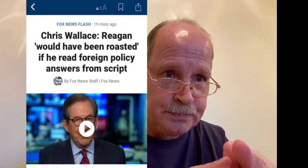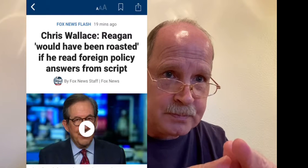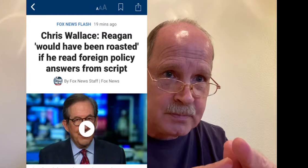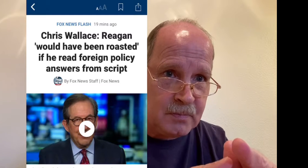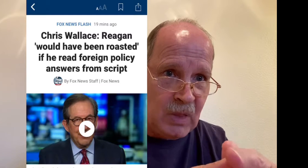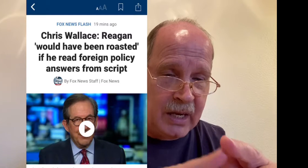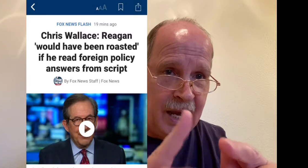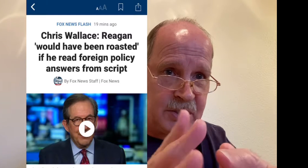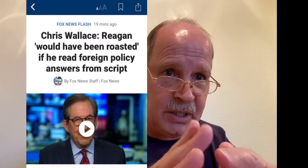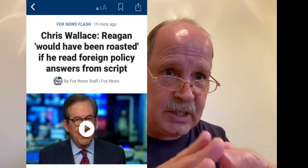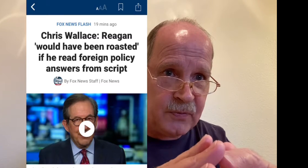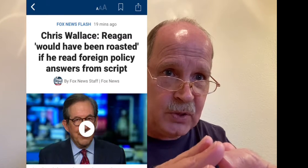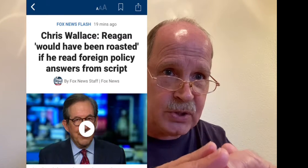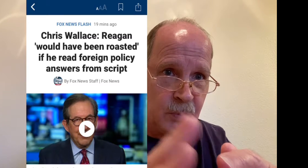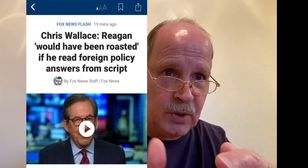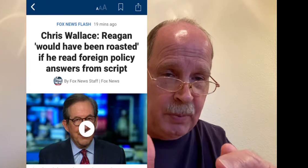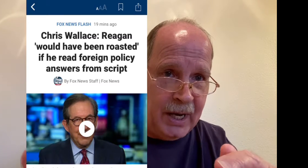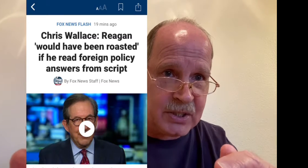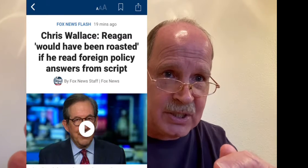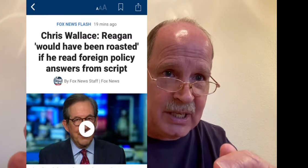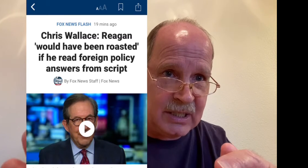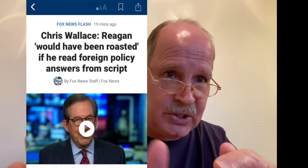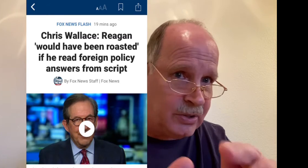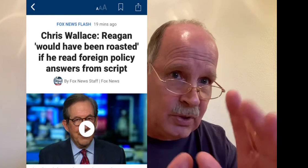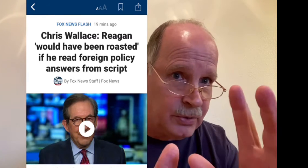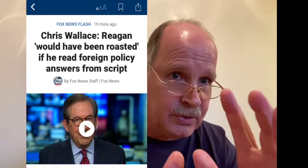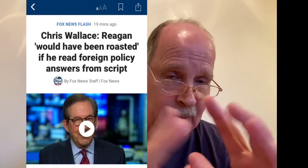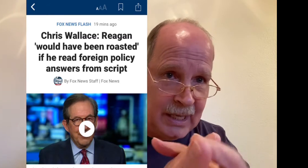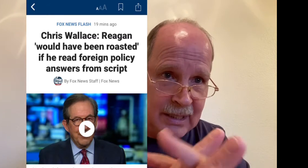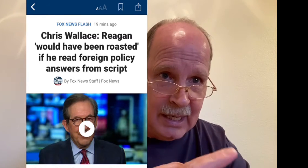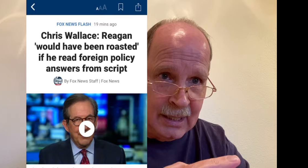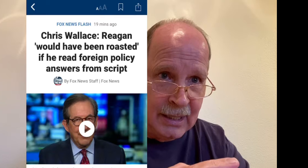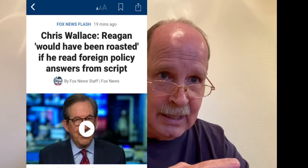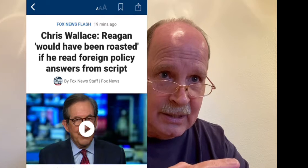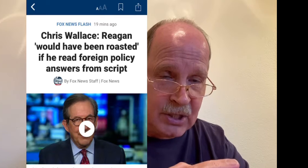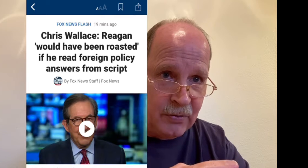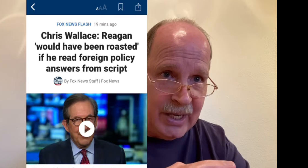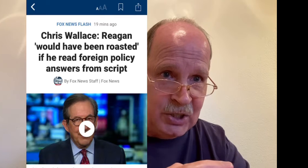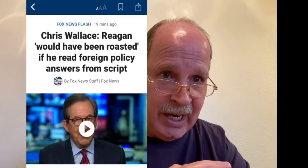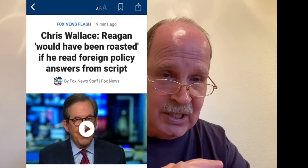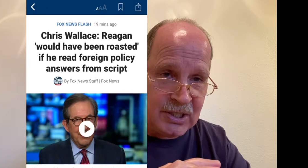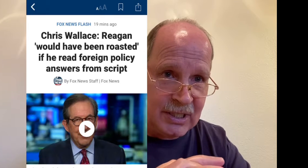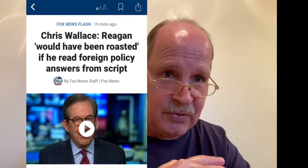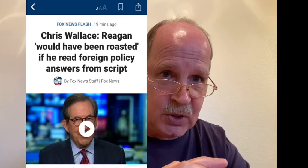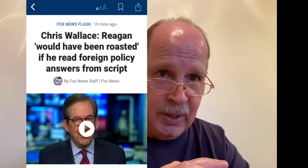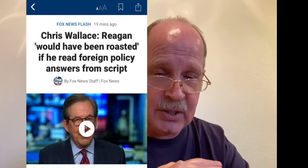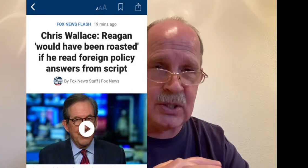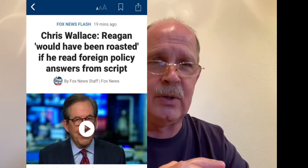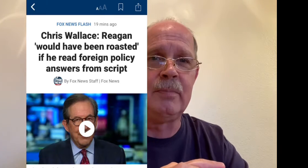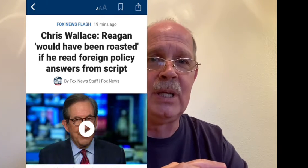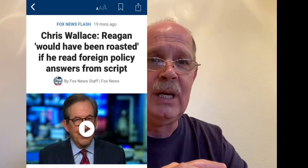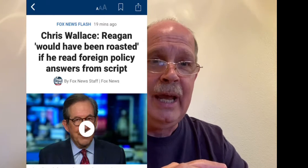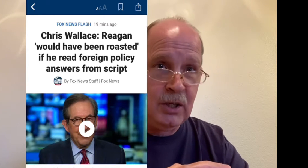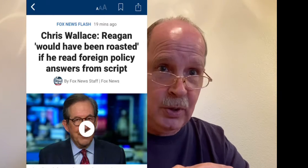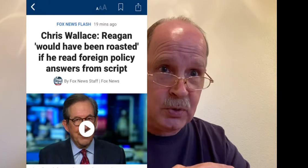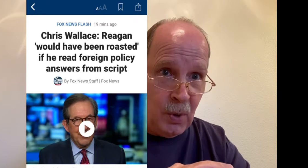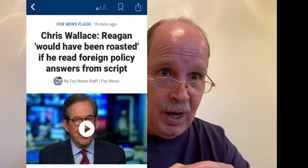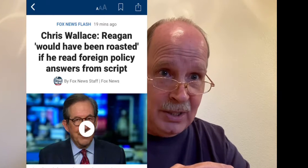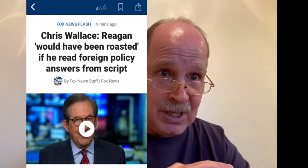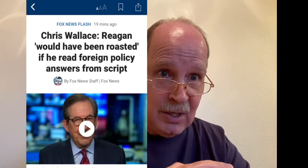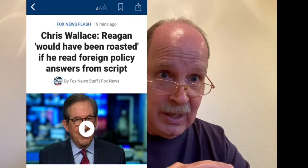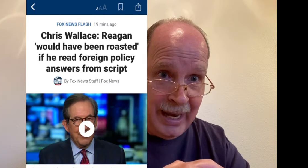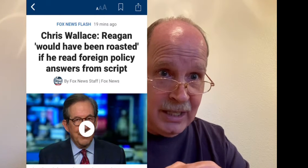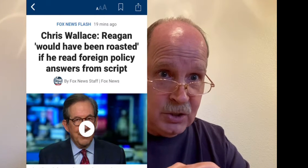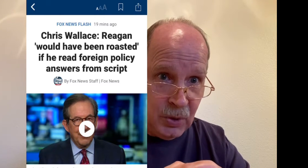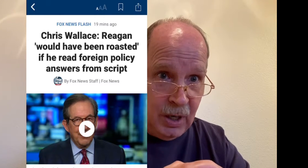wrong and actually confused it with a Pakistani general who's a bad guy. And so they changed it in the transcript. And Chris